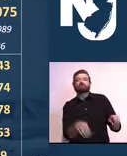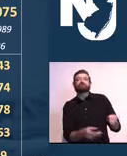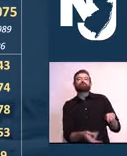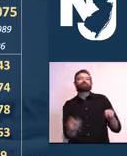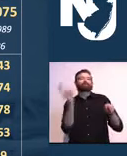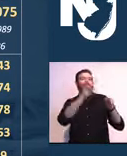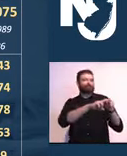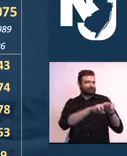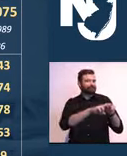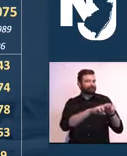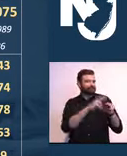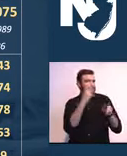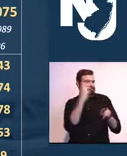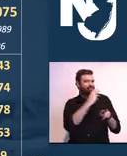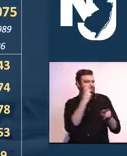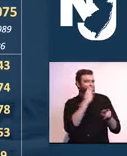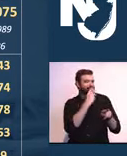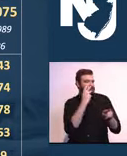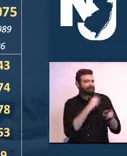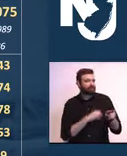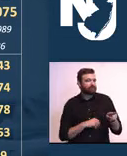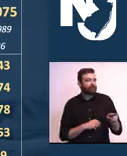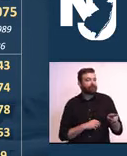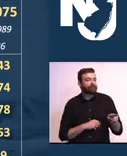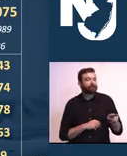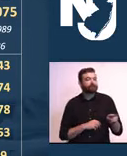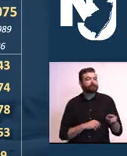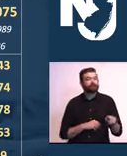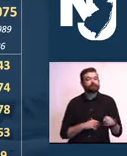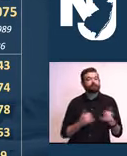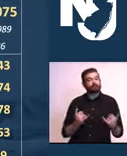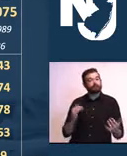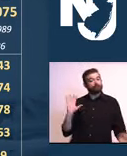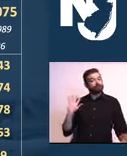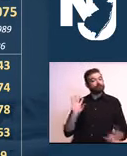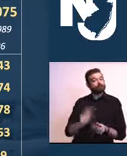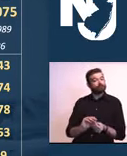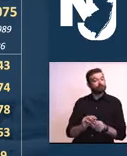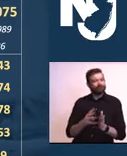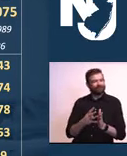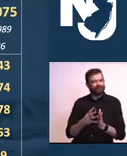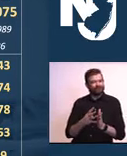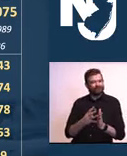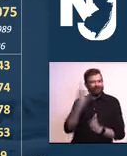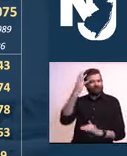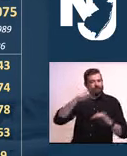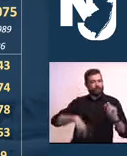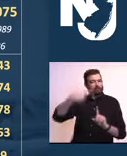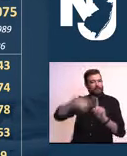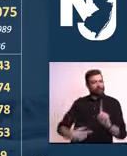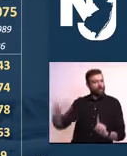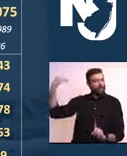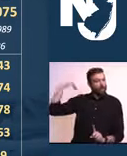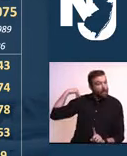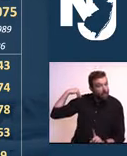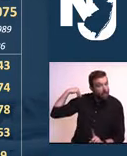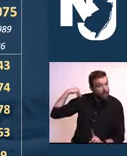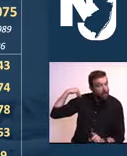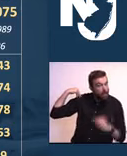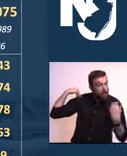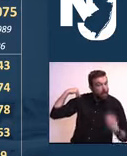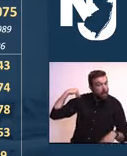total is nearly 4 times, Judy, that from 1 month ago today, which is extraordinary, 6,075